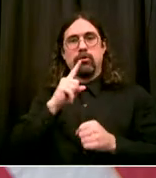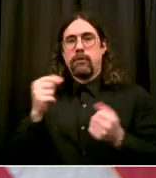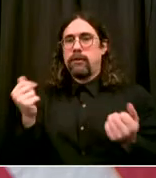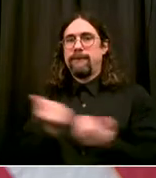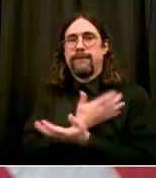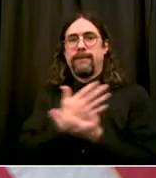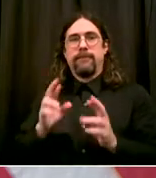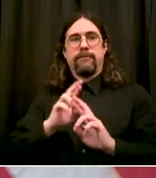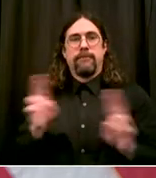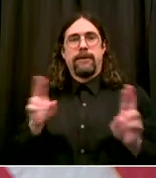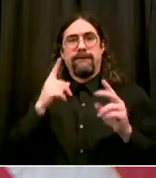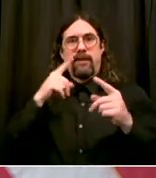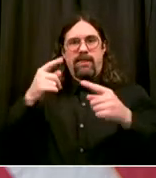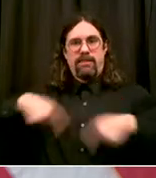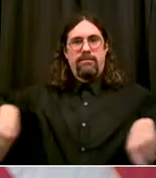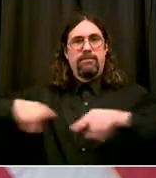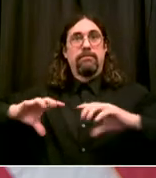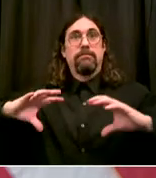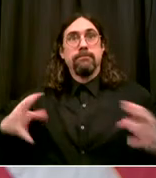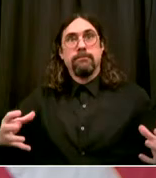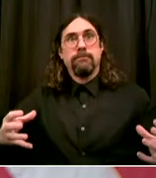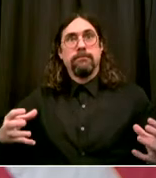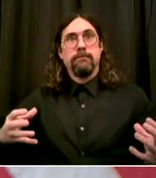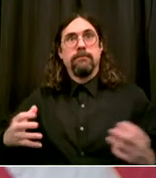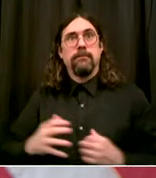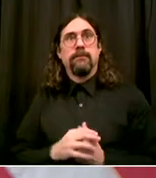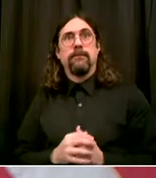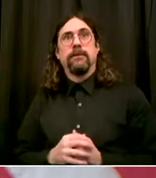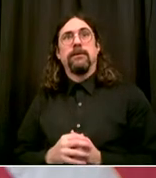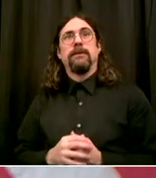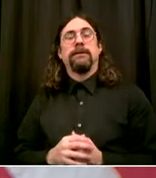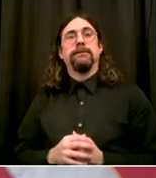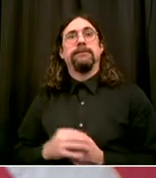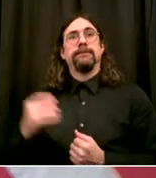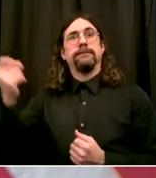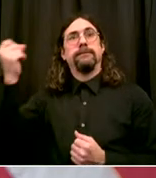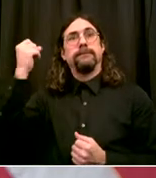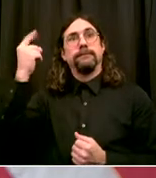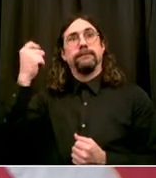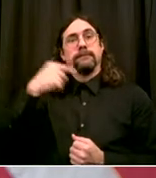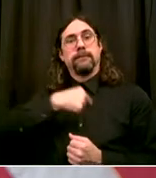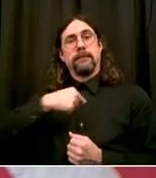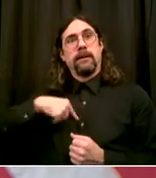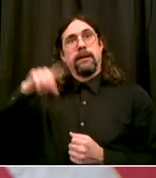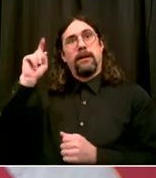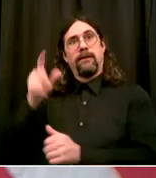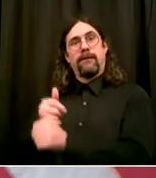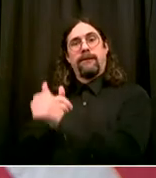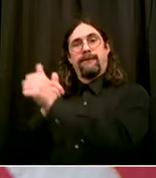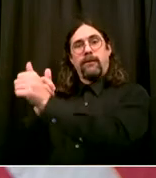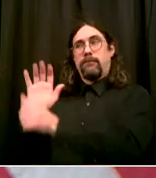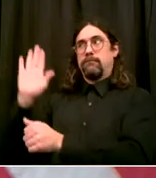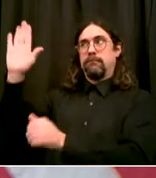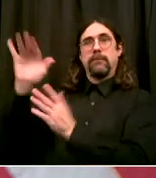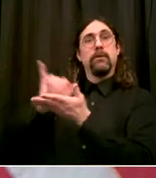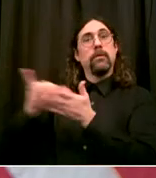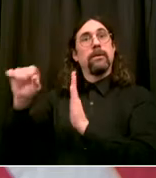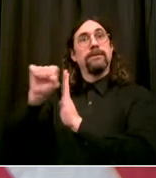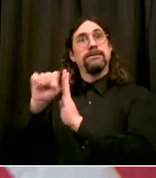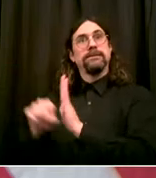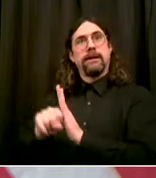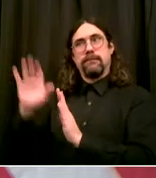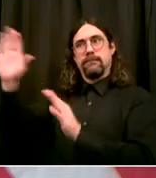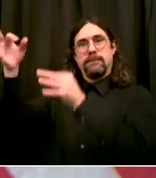York State. I mentioned, for example, home healthcare workers. The rest of the healthcare workforce, which